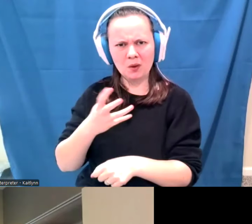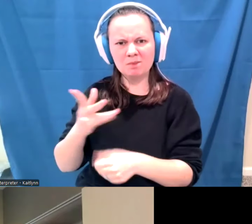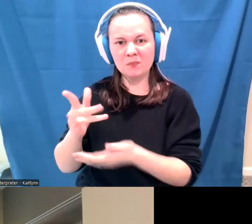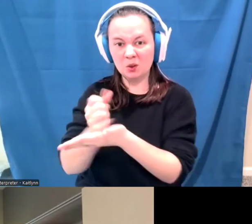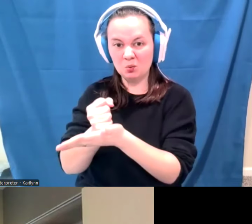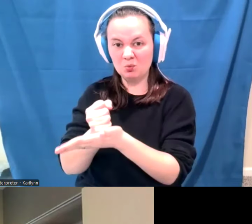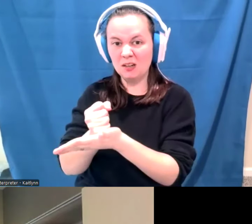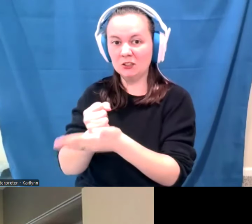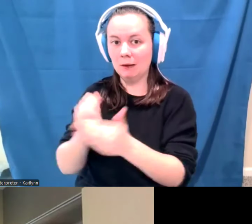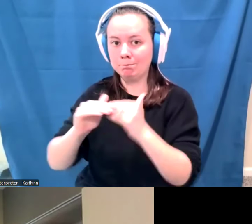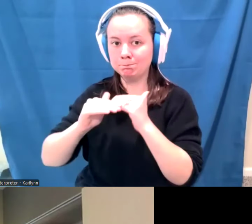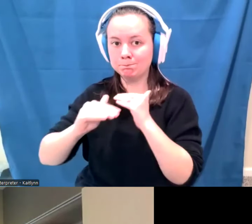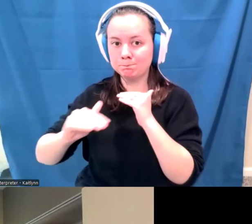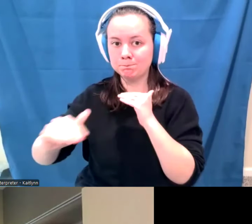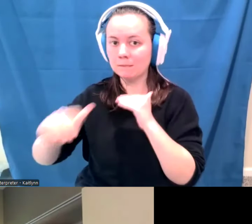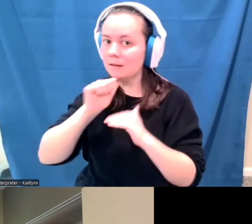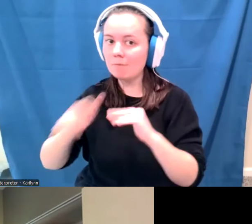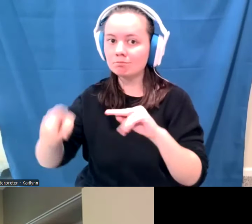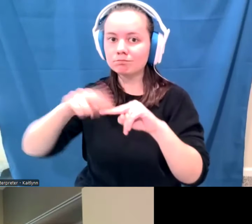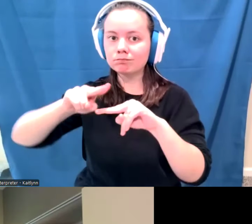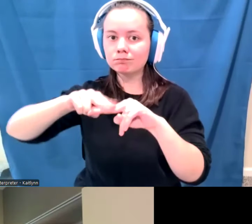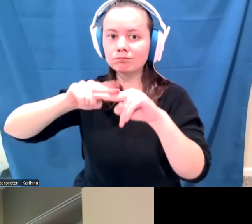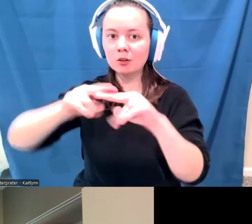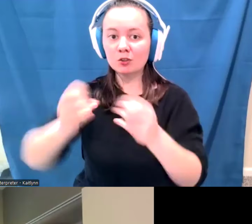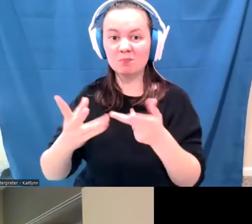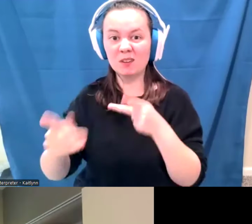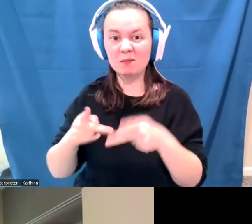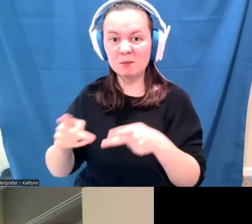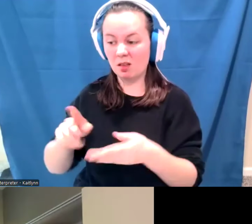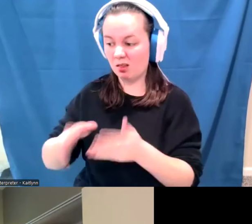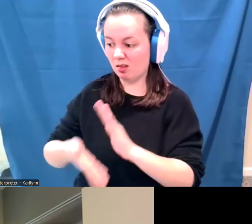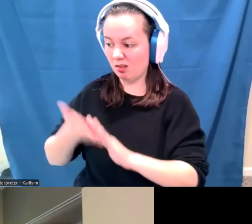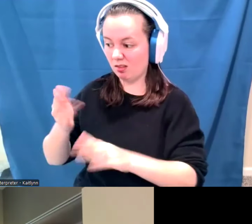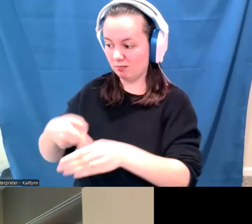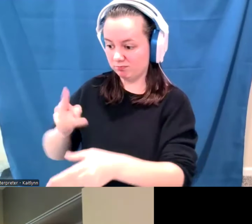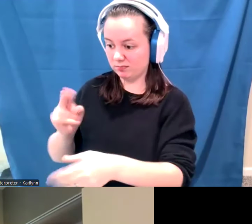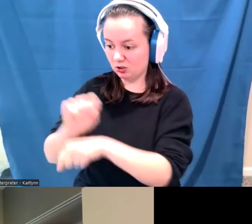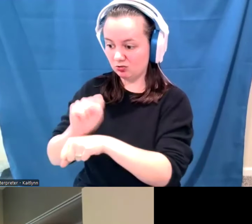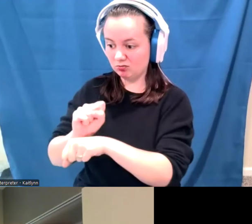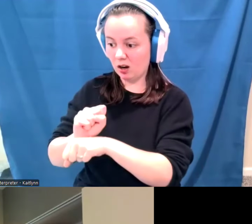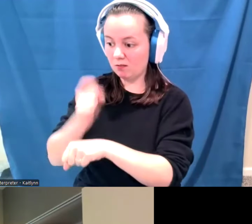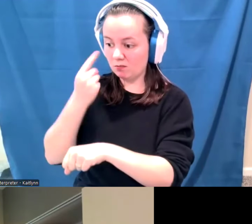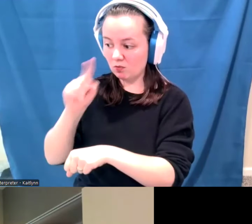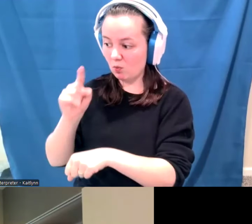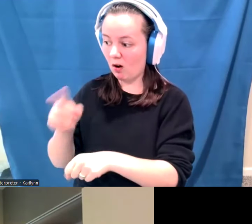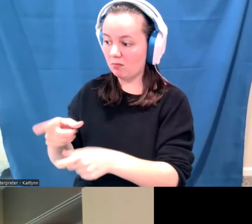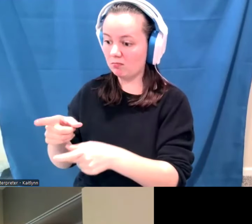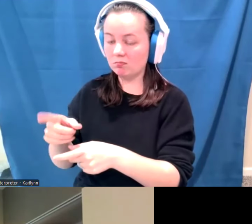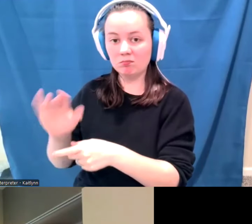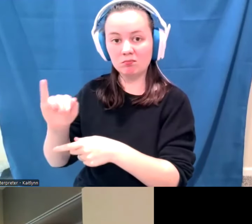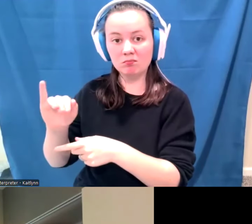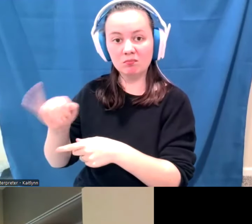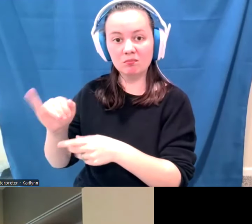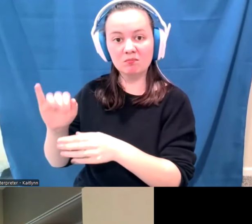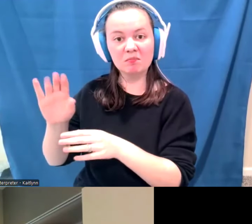stagnant. Many individuals leave these direct care roles for fast food roles that may provide higher pay with less burnout. So